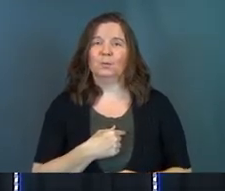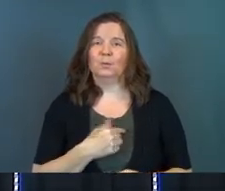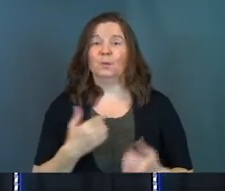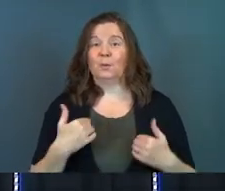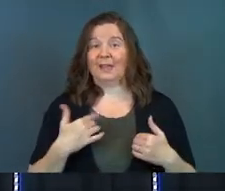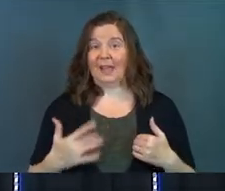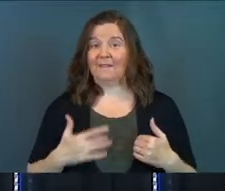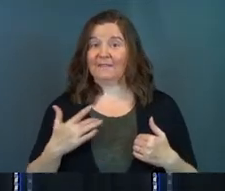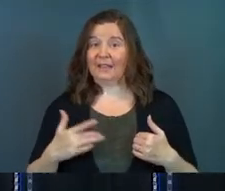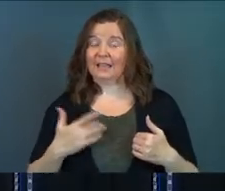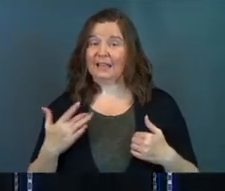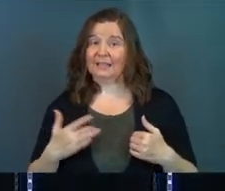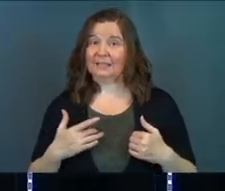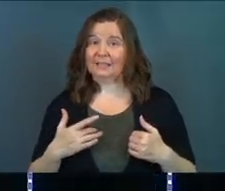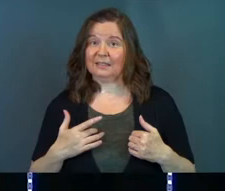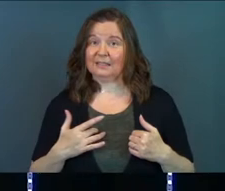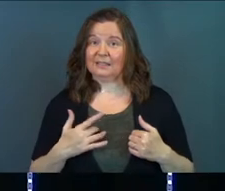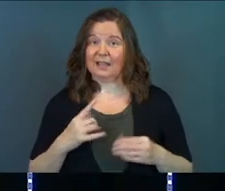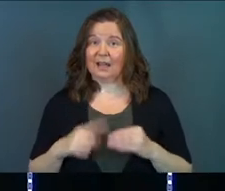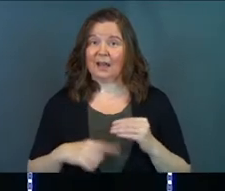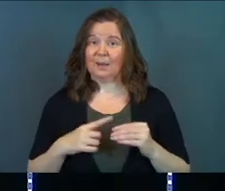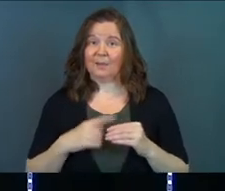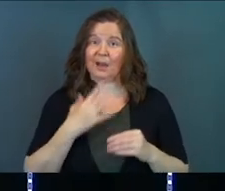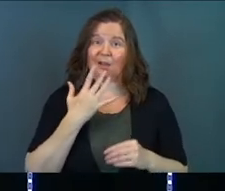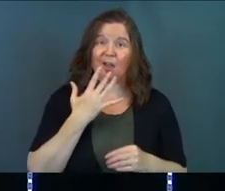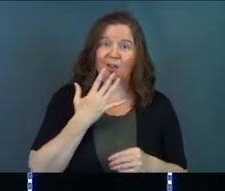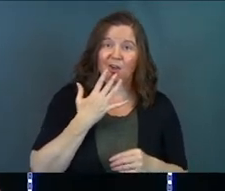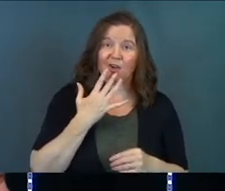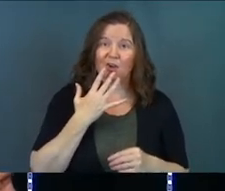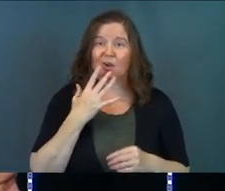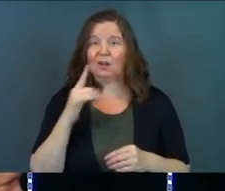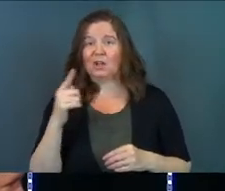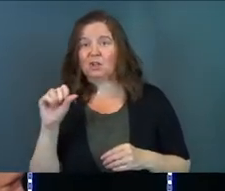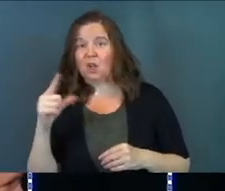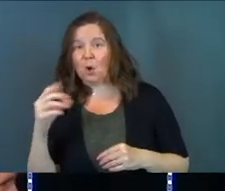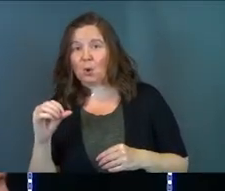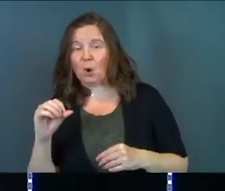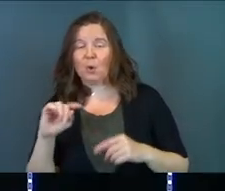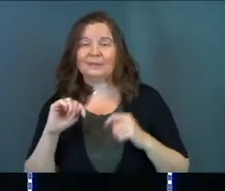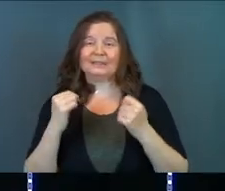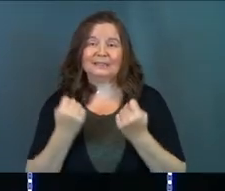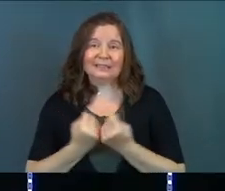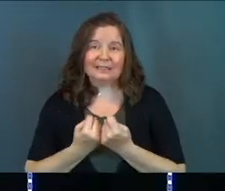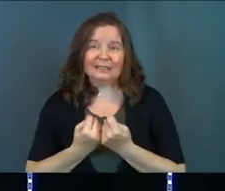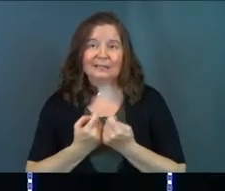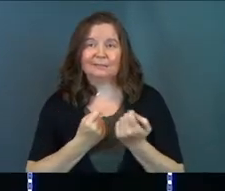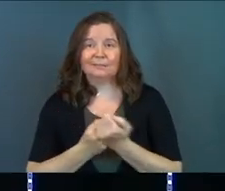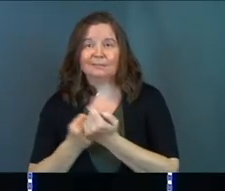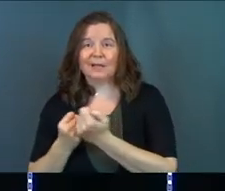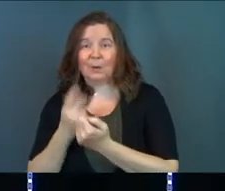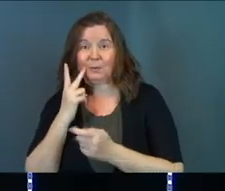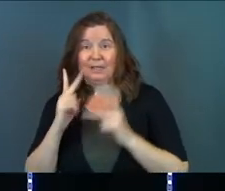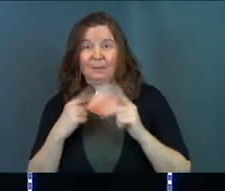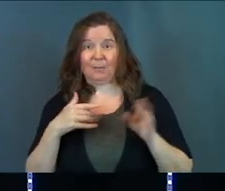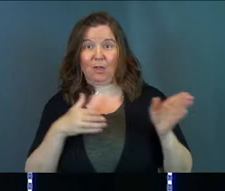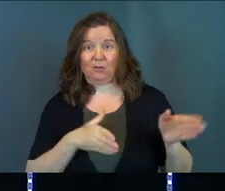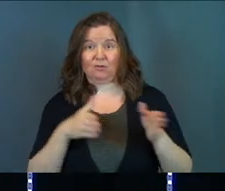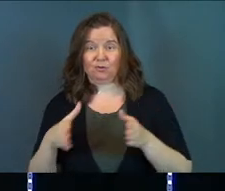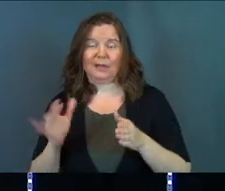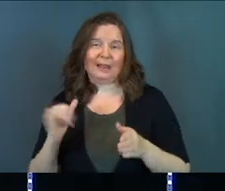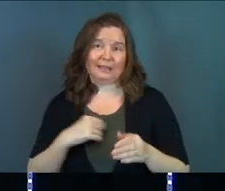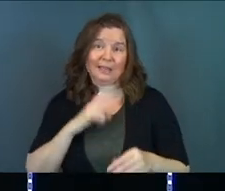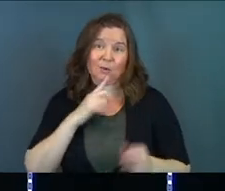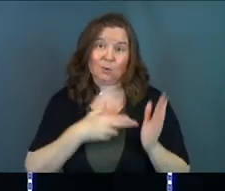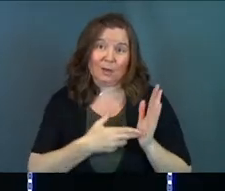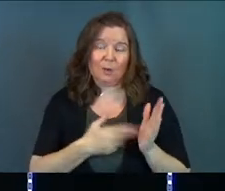We have feelings about colors and logos and teams, and we see people on the street, don't we? Like,